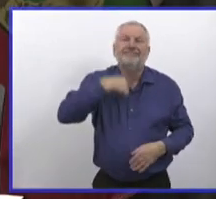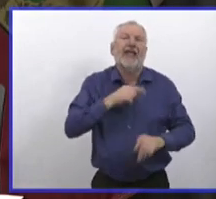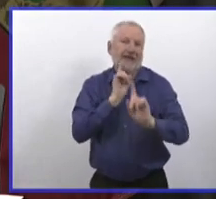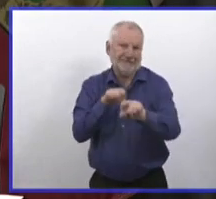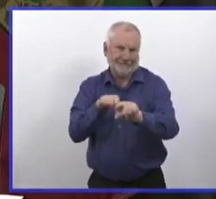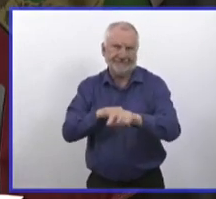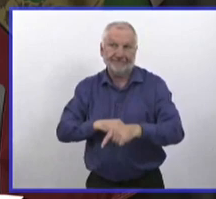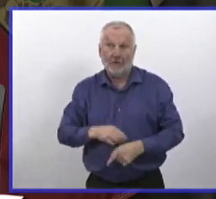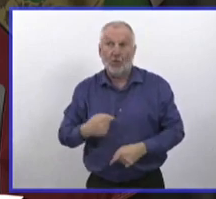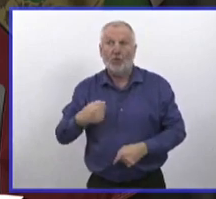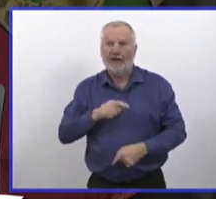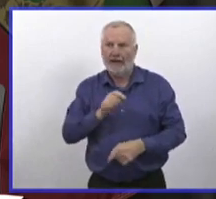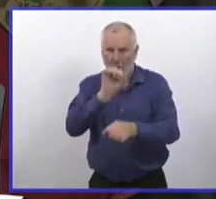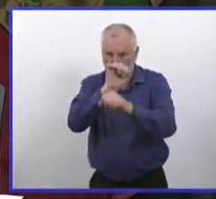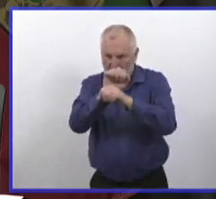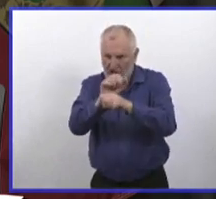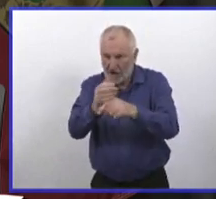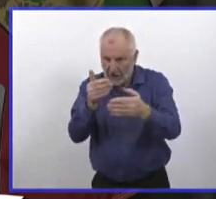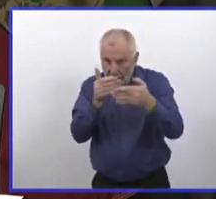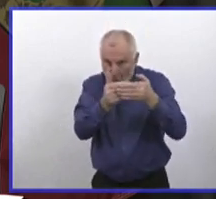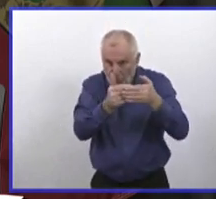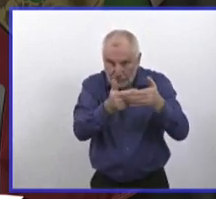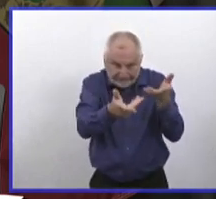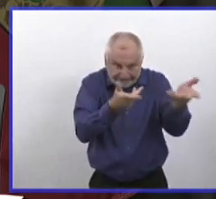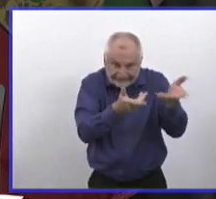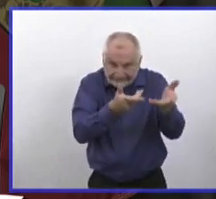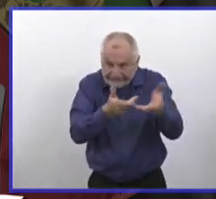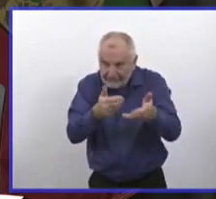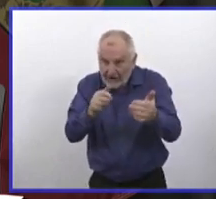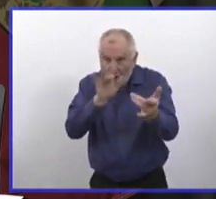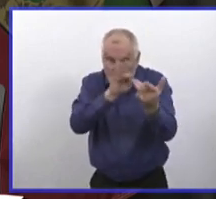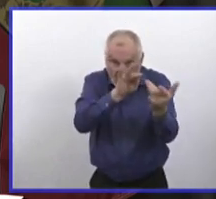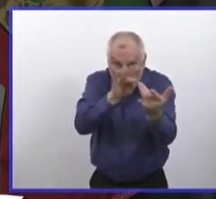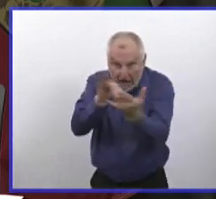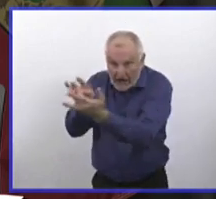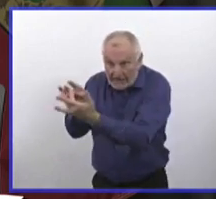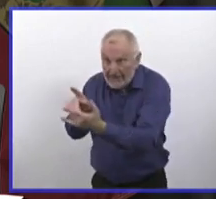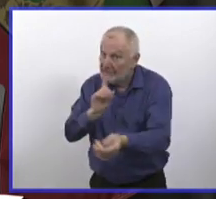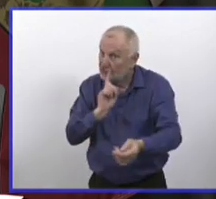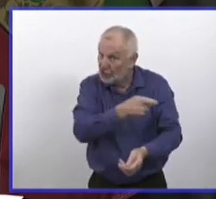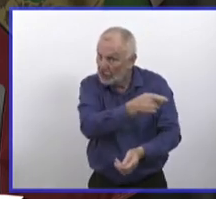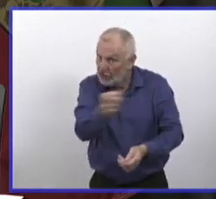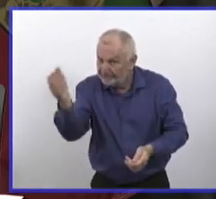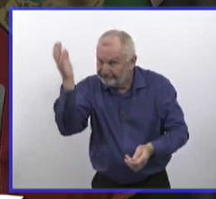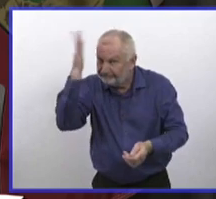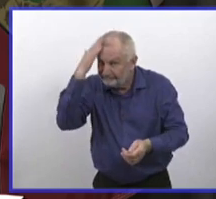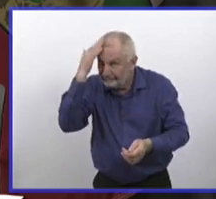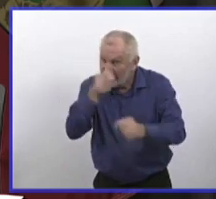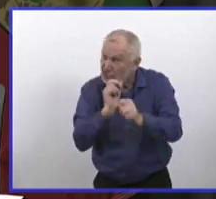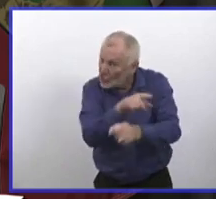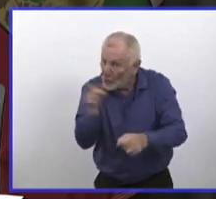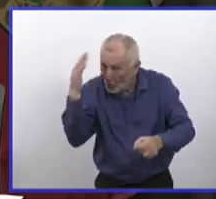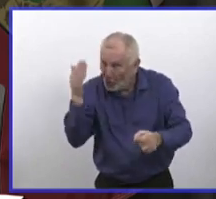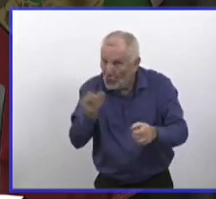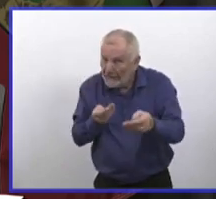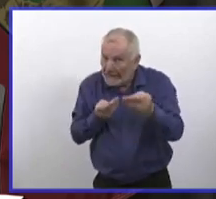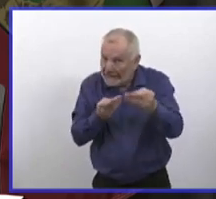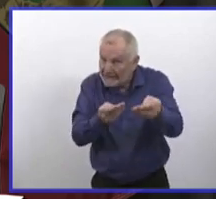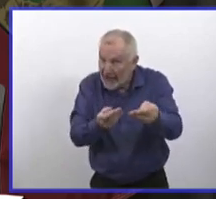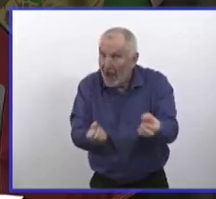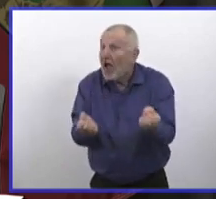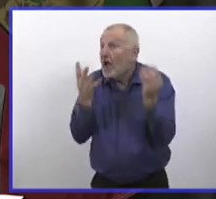very specific about how many doses they will get when, and then tracking those shipments as they go